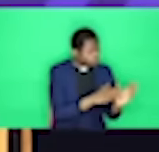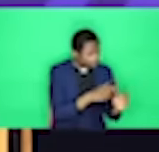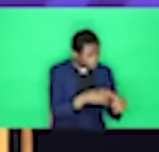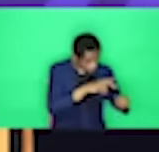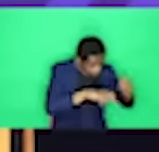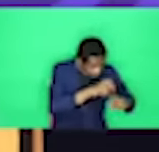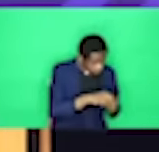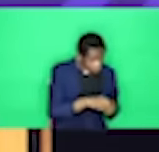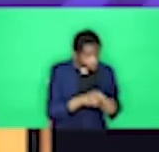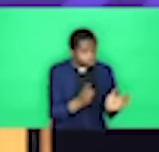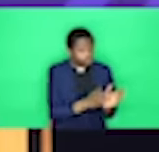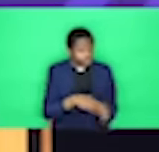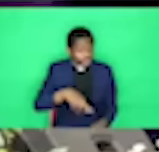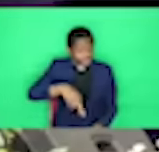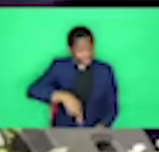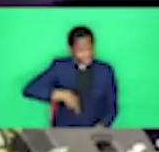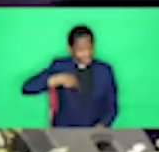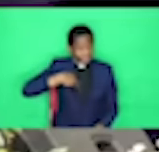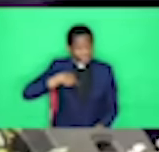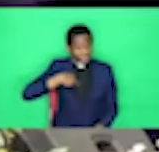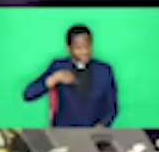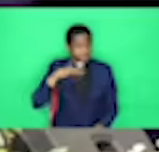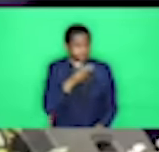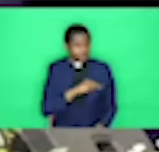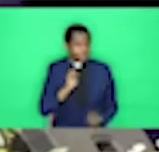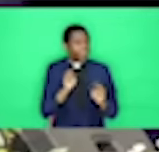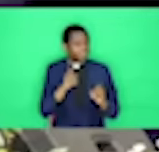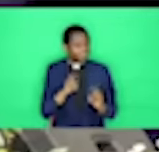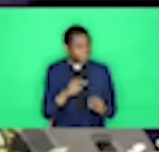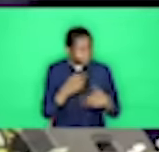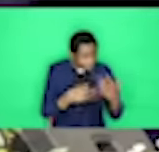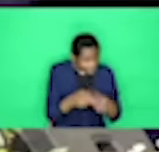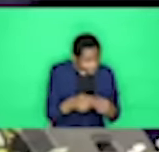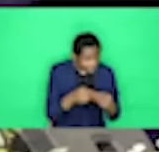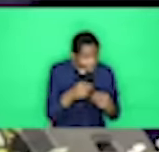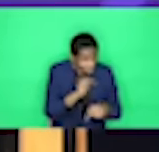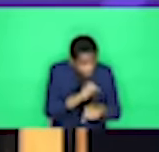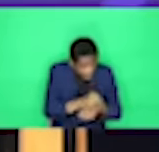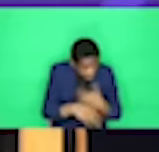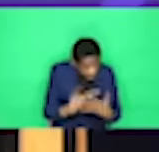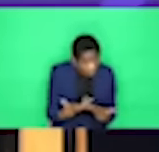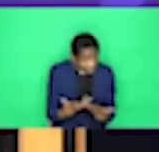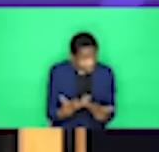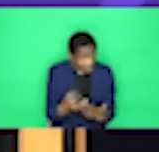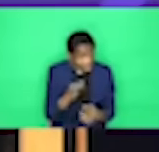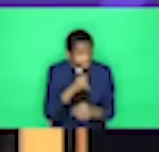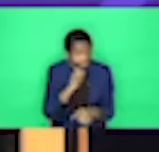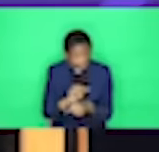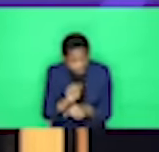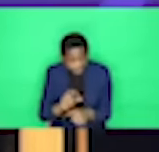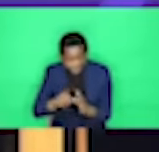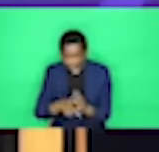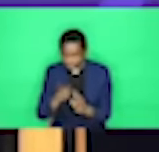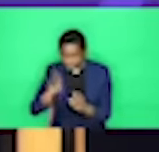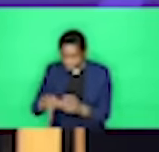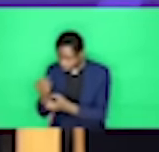again. Whether it is working. If it is not working, let somebody do something about it. Today